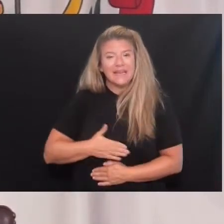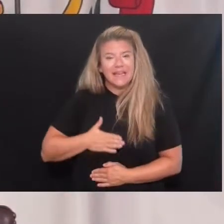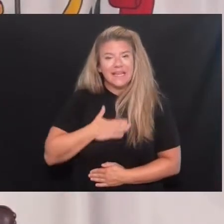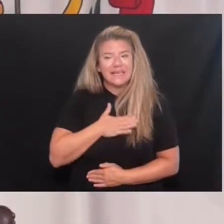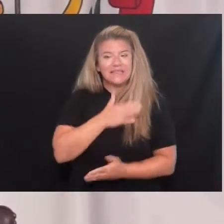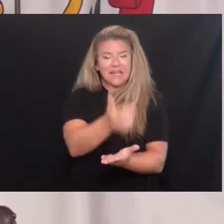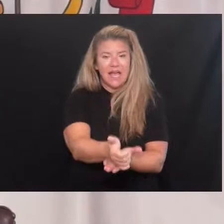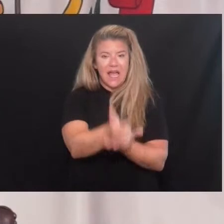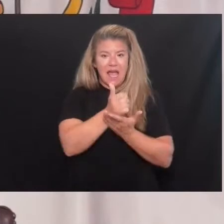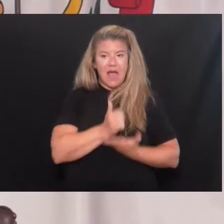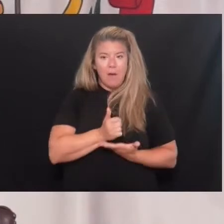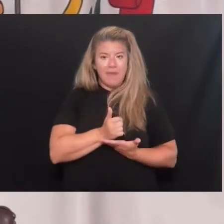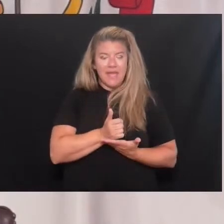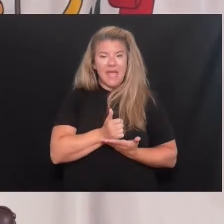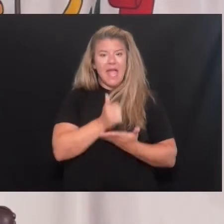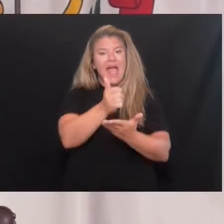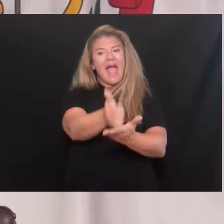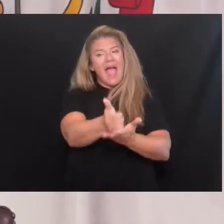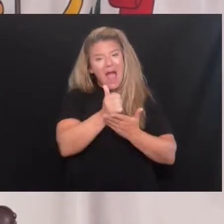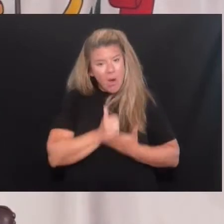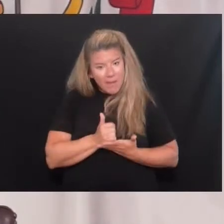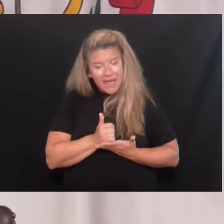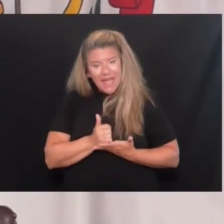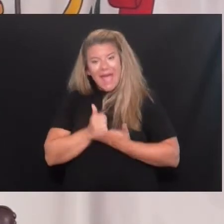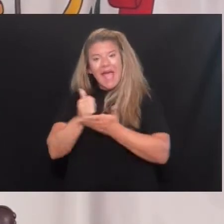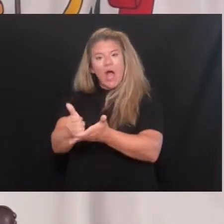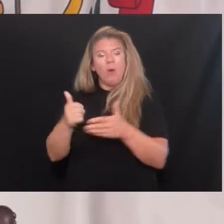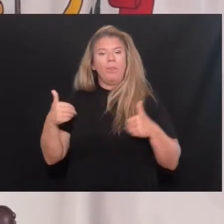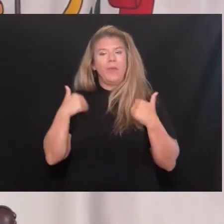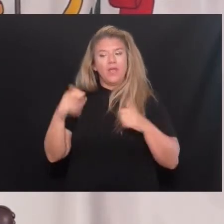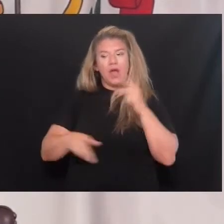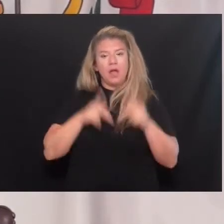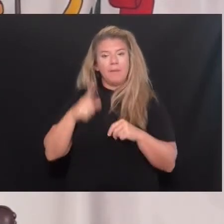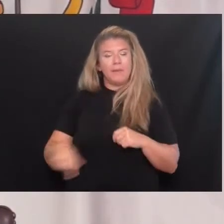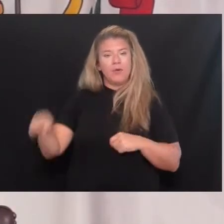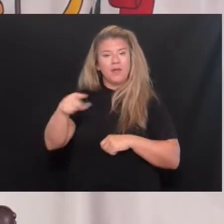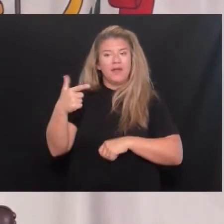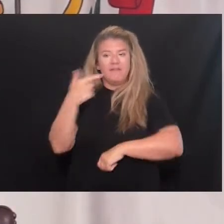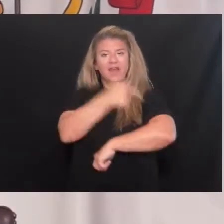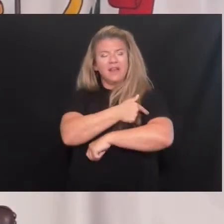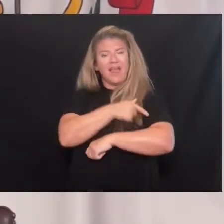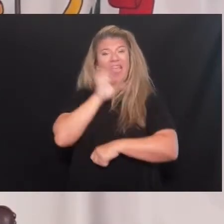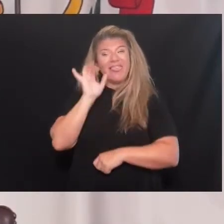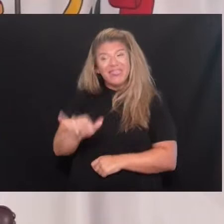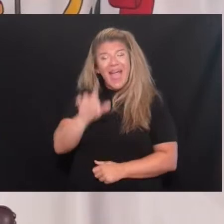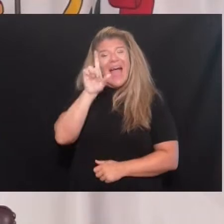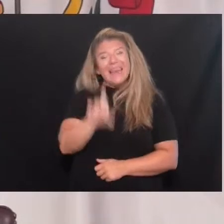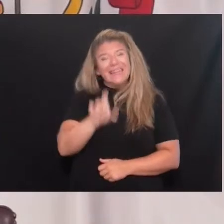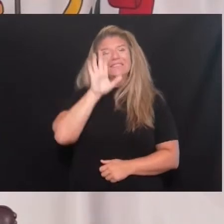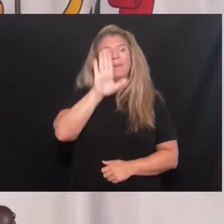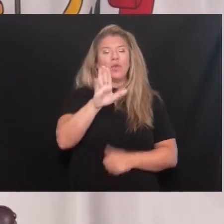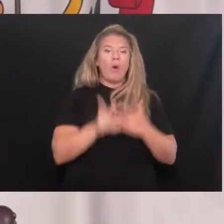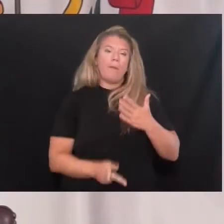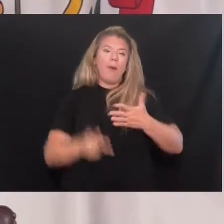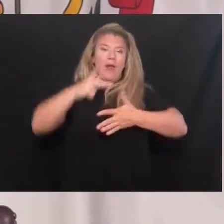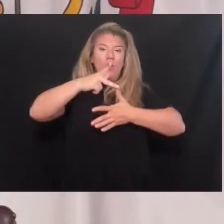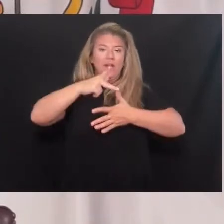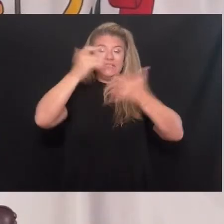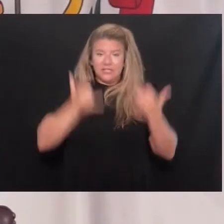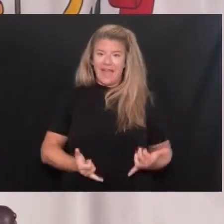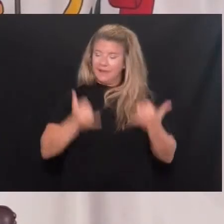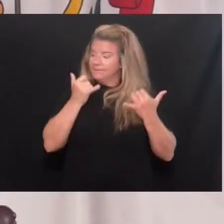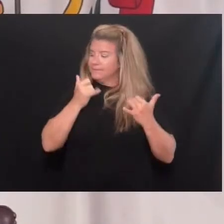me, help our young people to get vaccinated. Put it as a top priority today. Put it as a